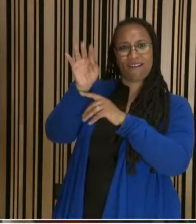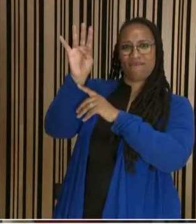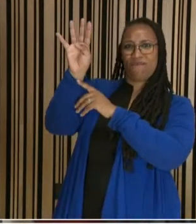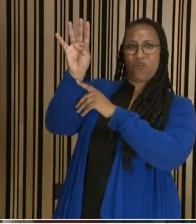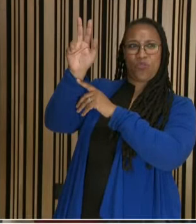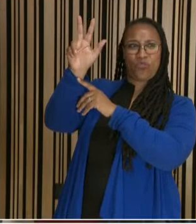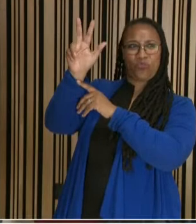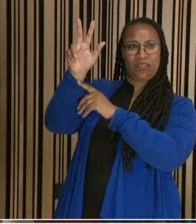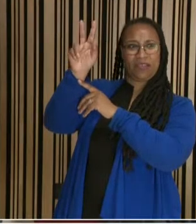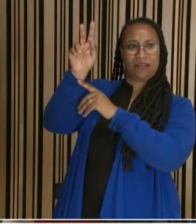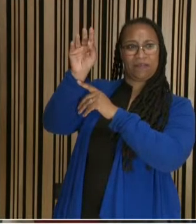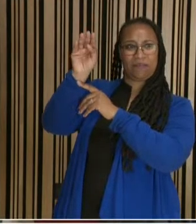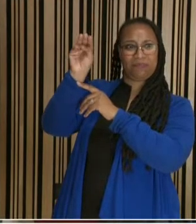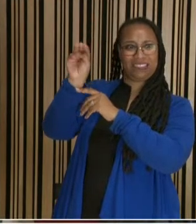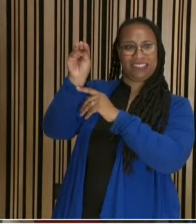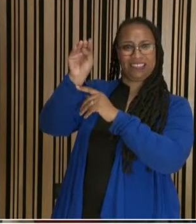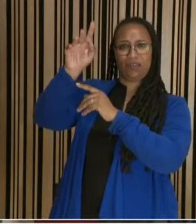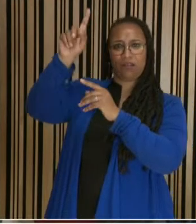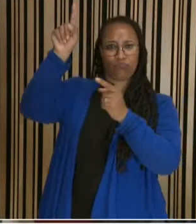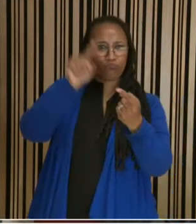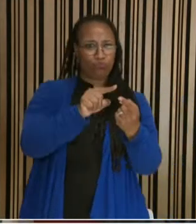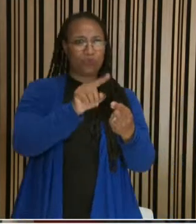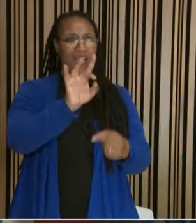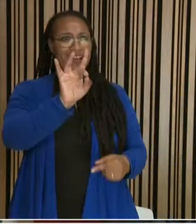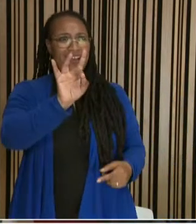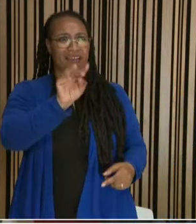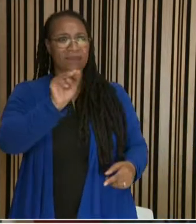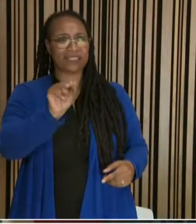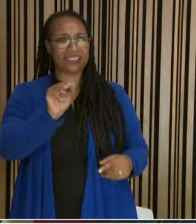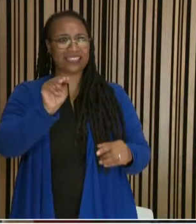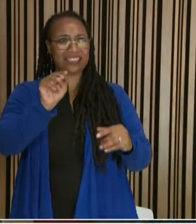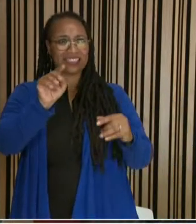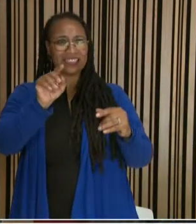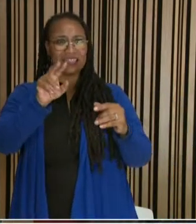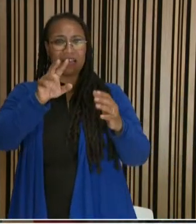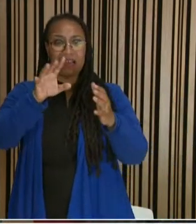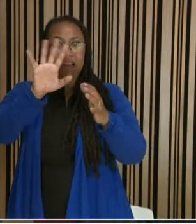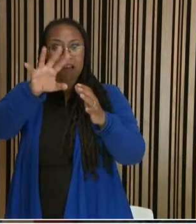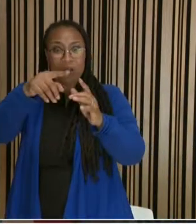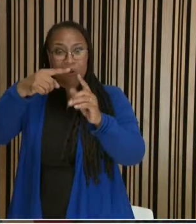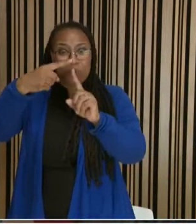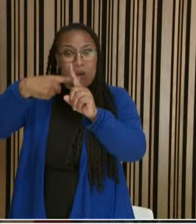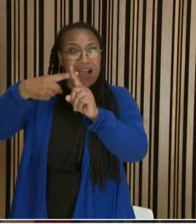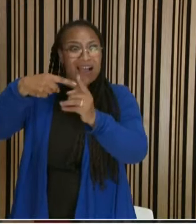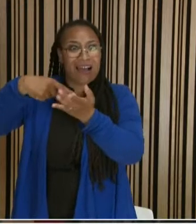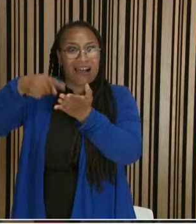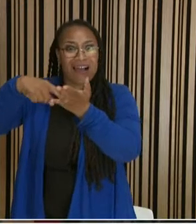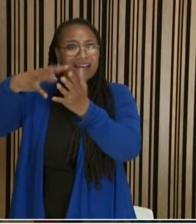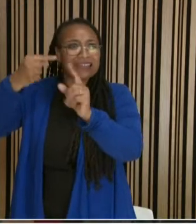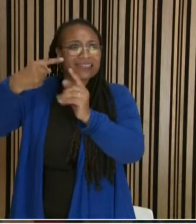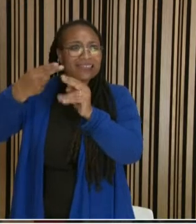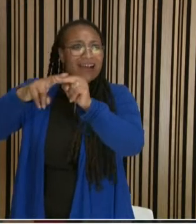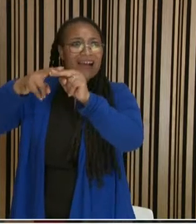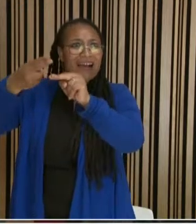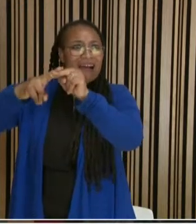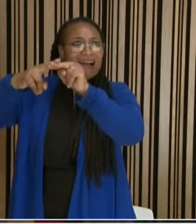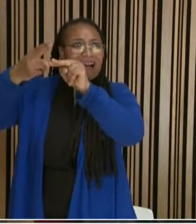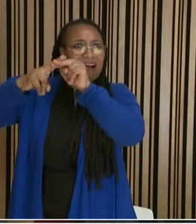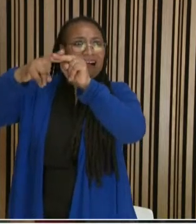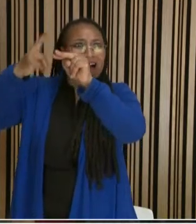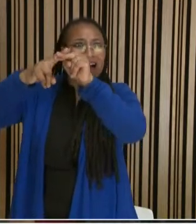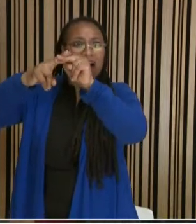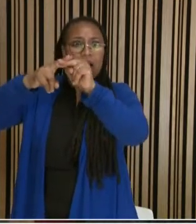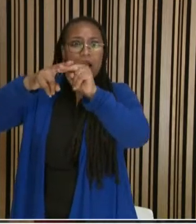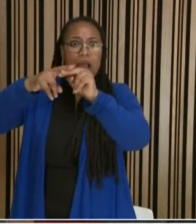rents are still going up, people are still in need. So how is $8 million going to be sufficient given the $43 million that's already been spent for the current year? Well, we look at the